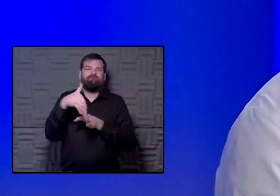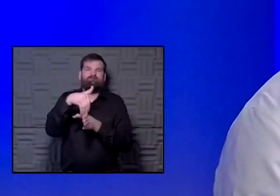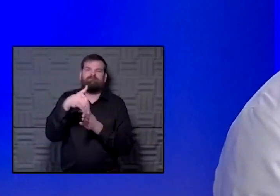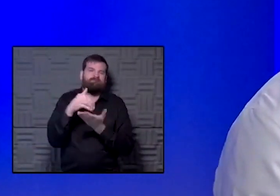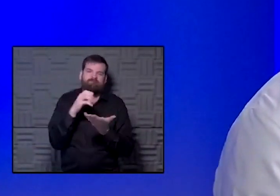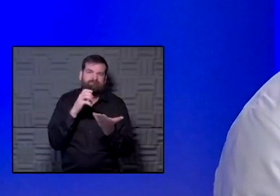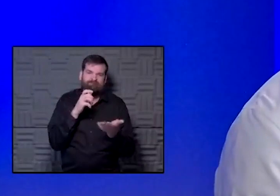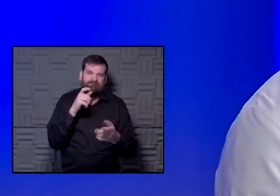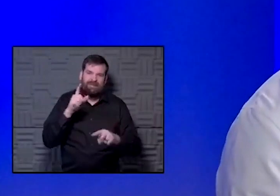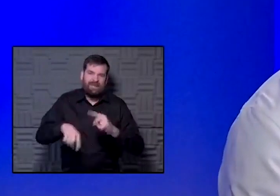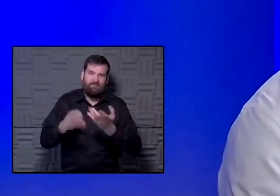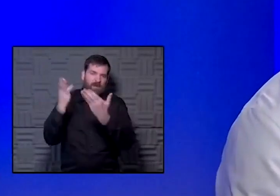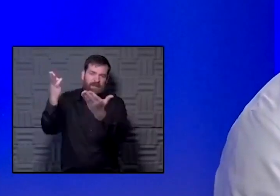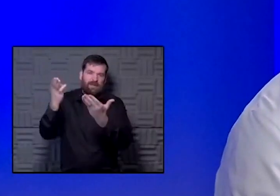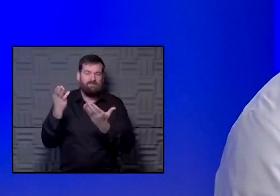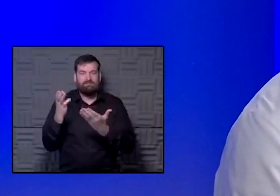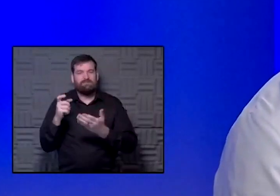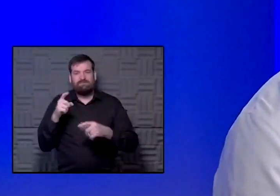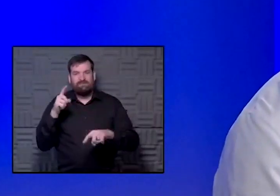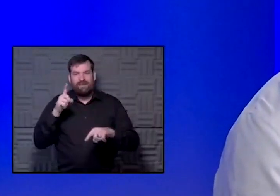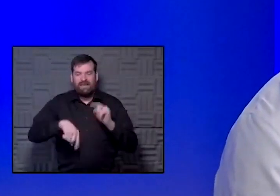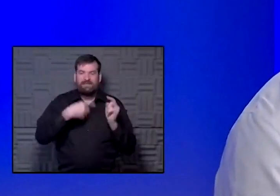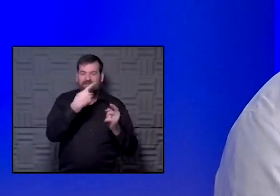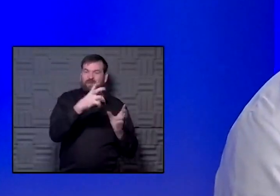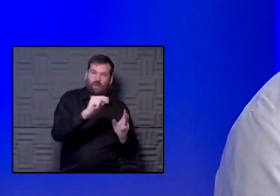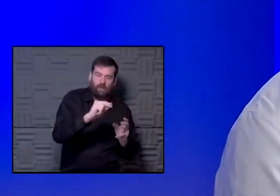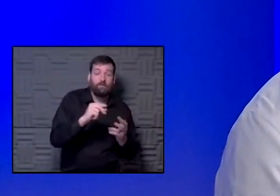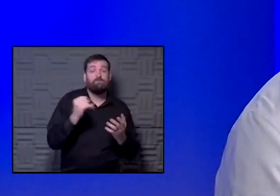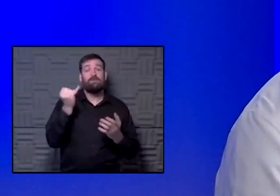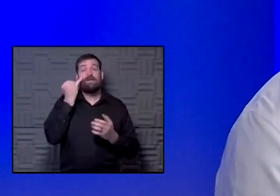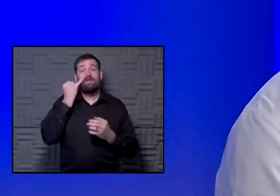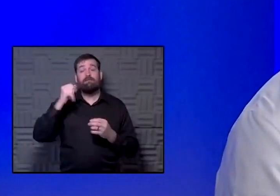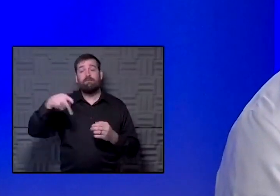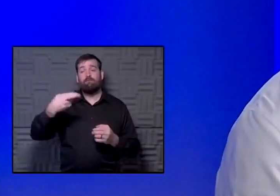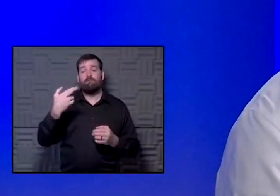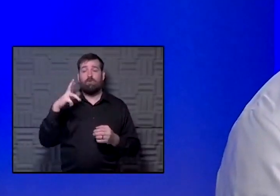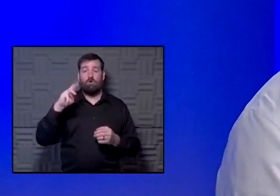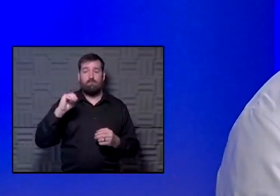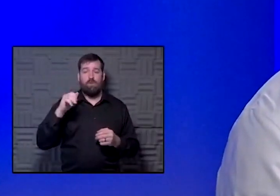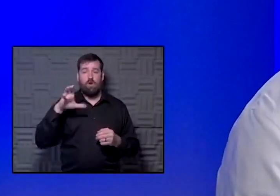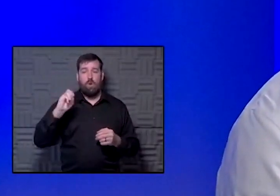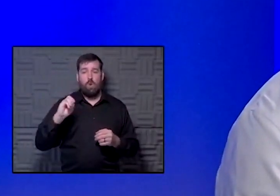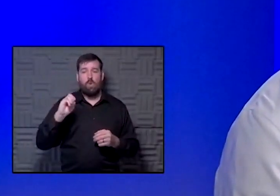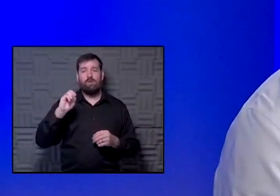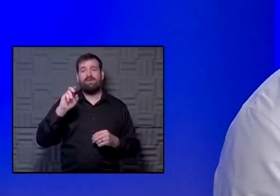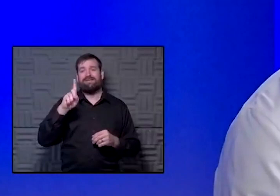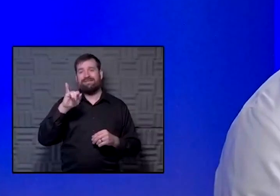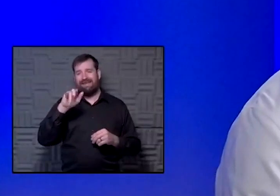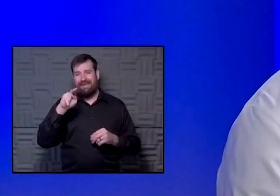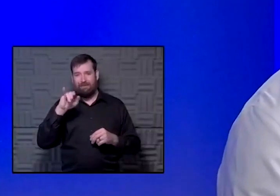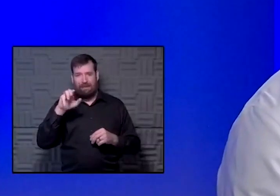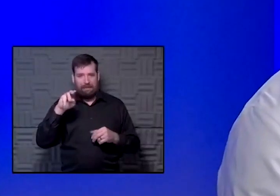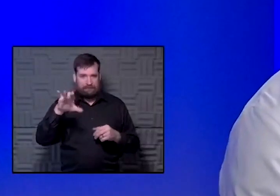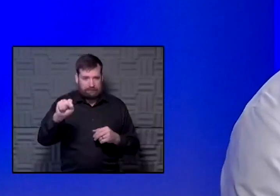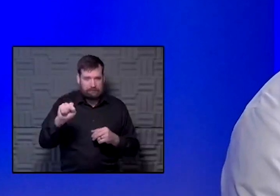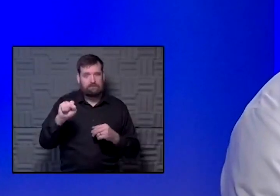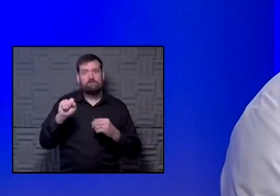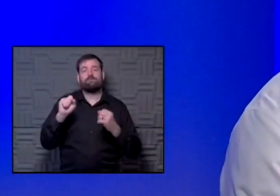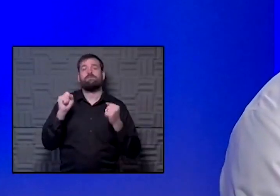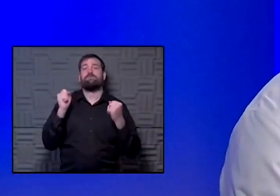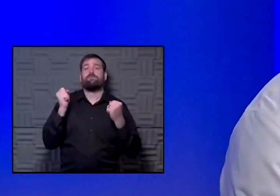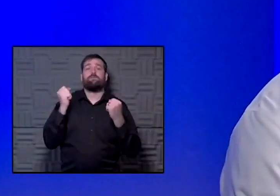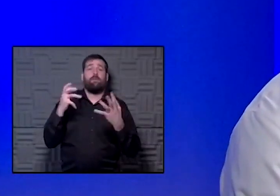data. Overall, the initial studies also, if you're doing pharmacodynamics and pharmacokinetics, the amount really